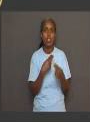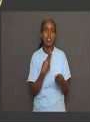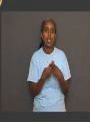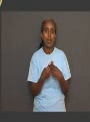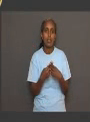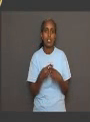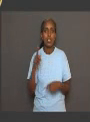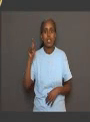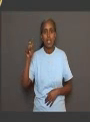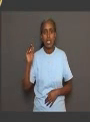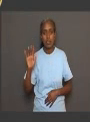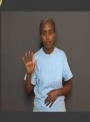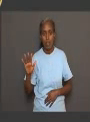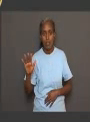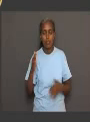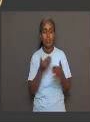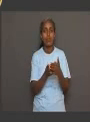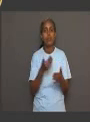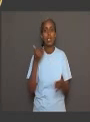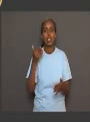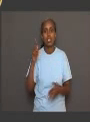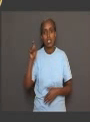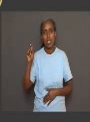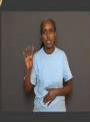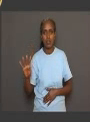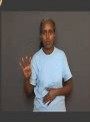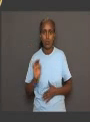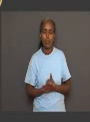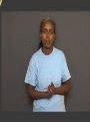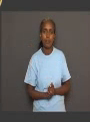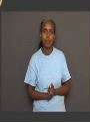times 5 times 5 x minus x4.